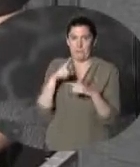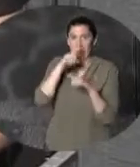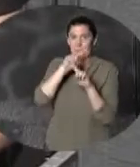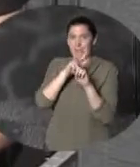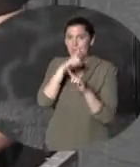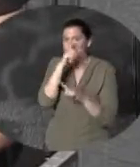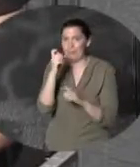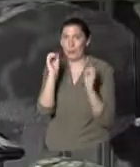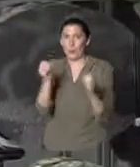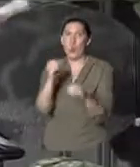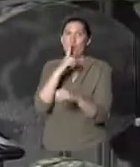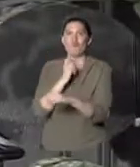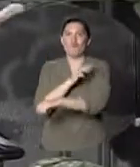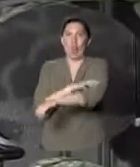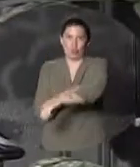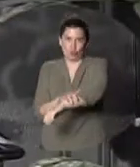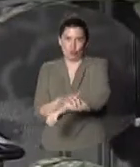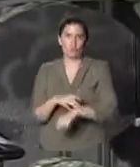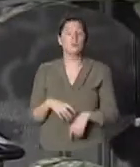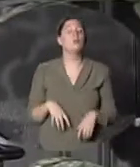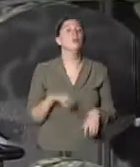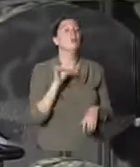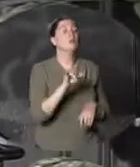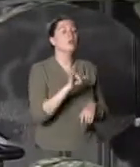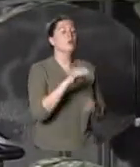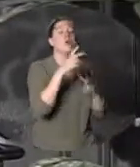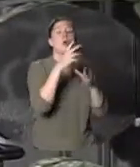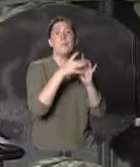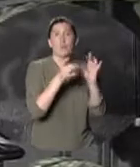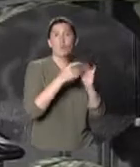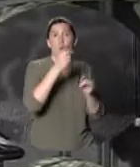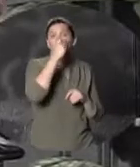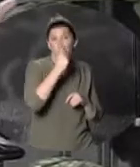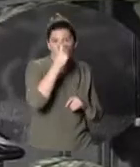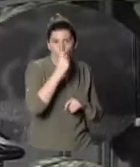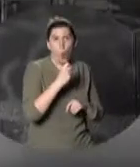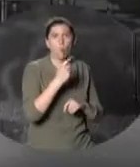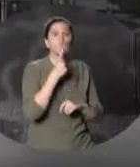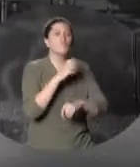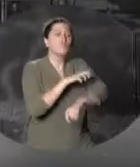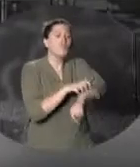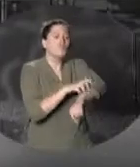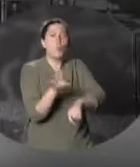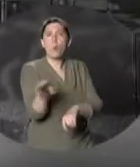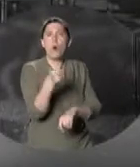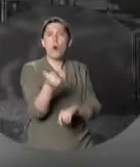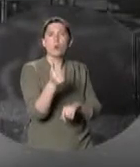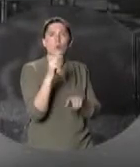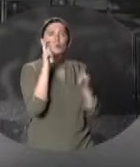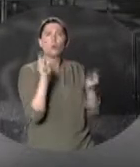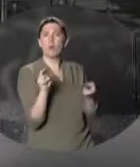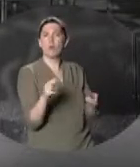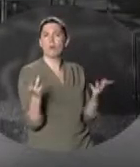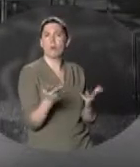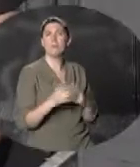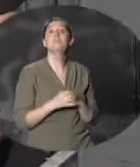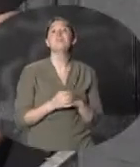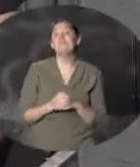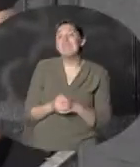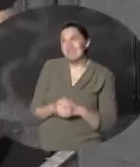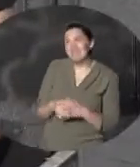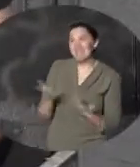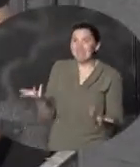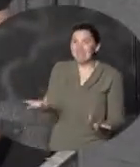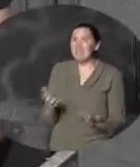measles. So you mentioned the runny nose and rash. What are additional symptoms to look out for? That's the thing.